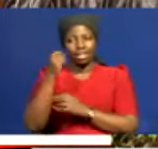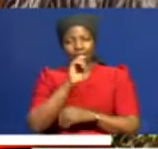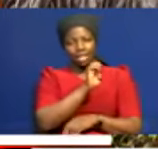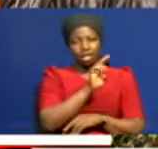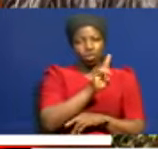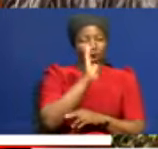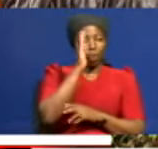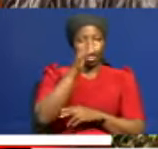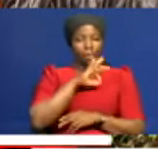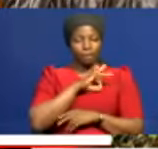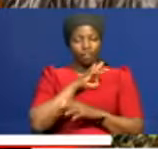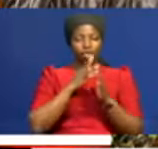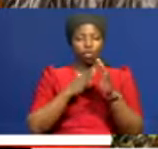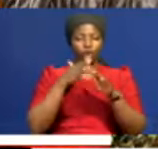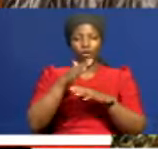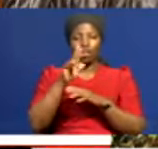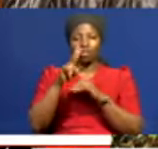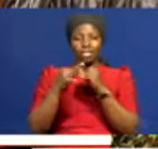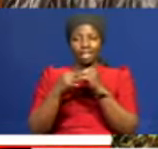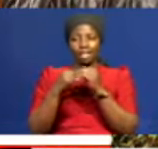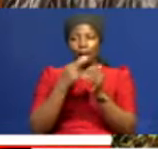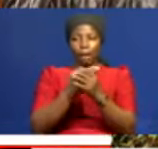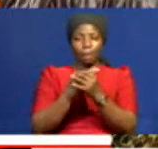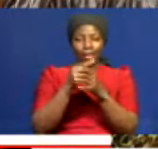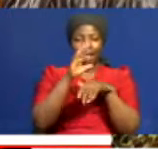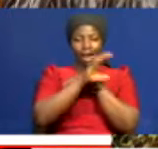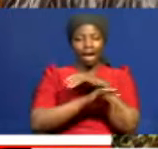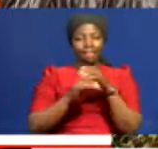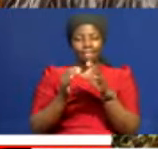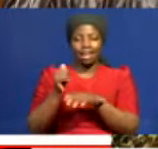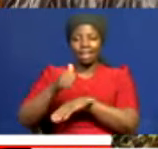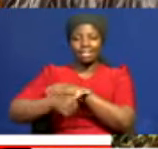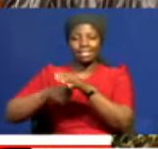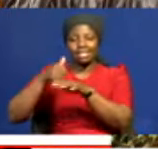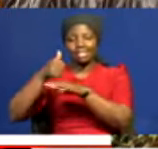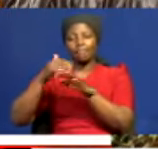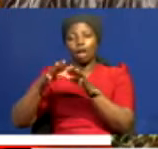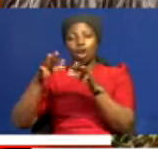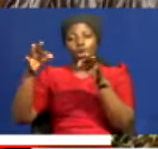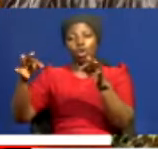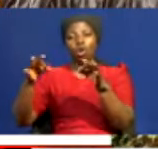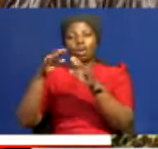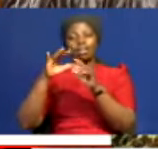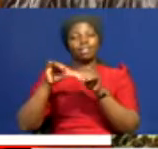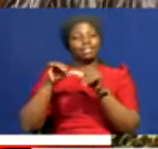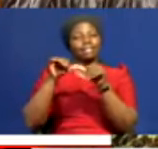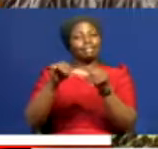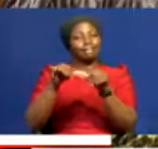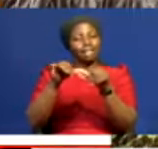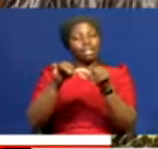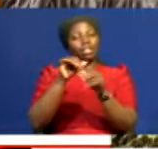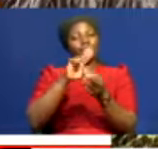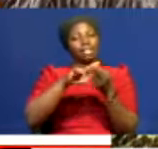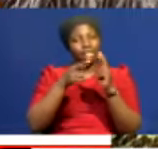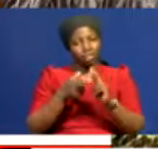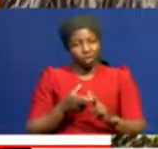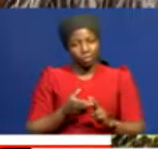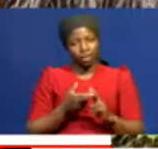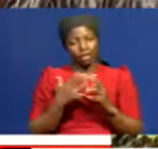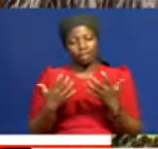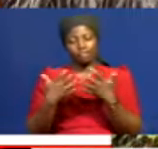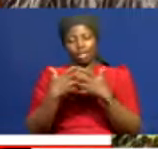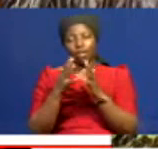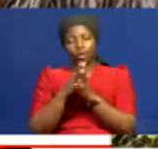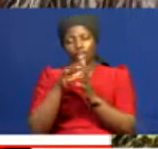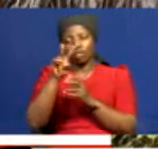partner states and establish a long-lasting relationship in matters trade and investment. And this is in line with the United Nations